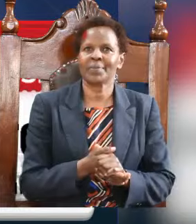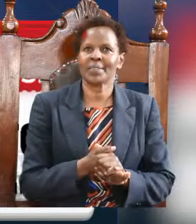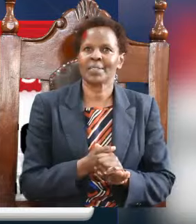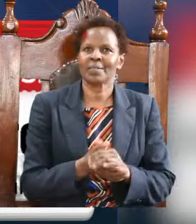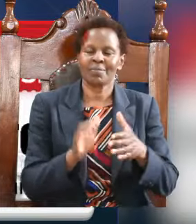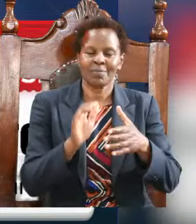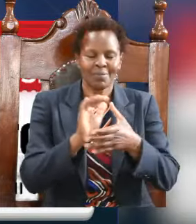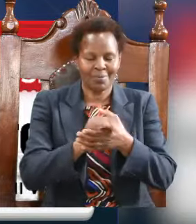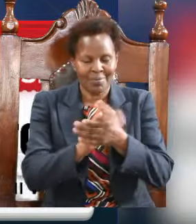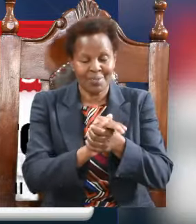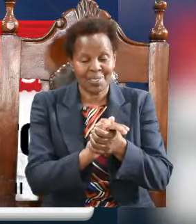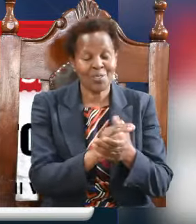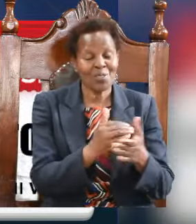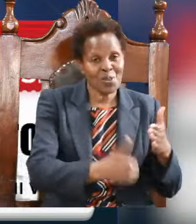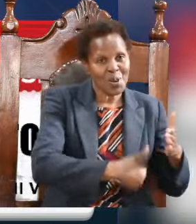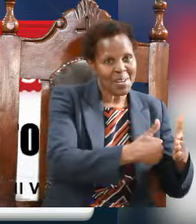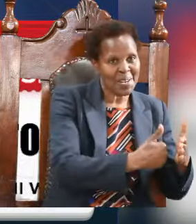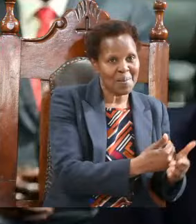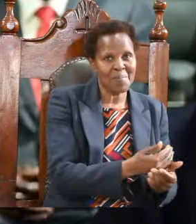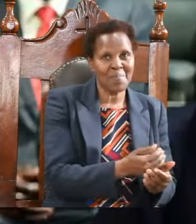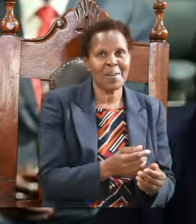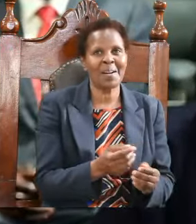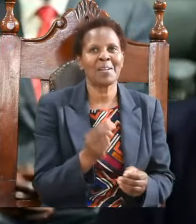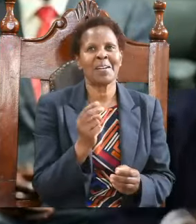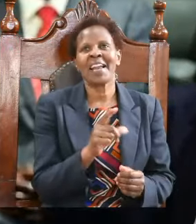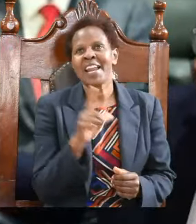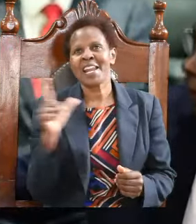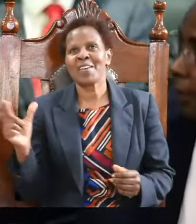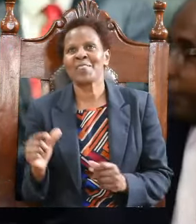the person next to you on the left and the right.